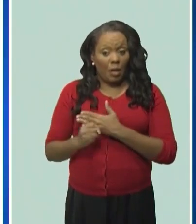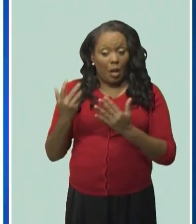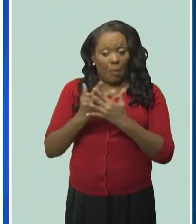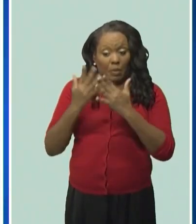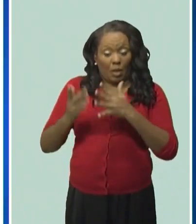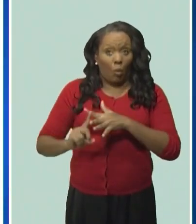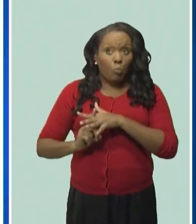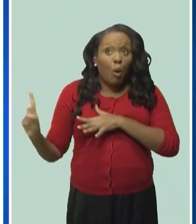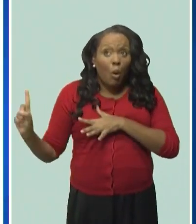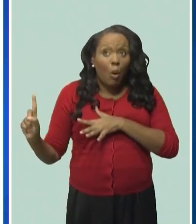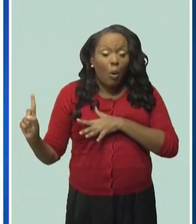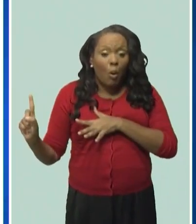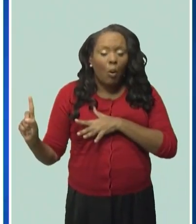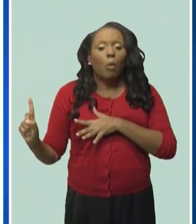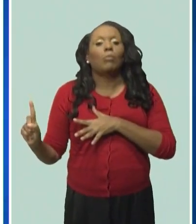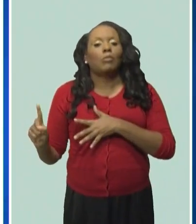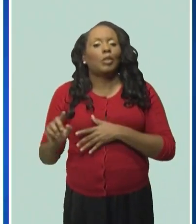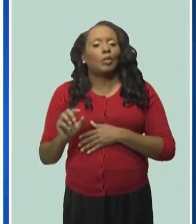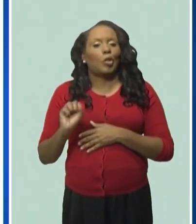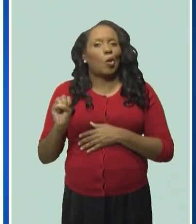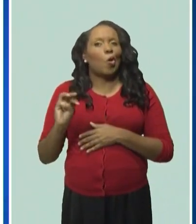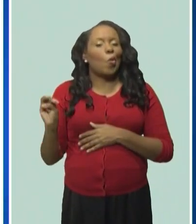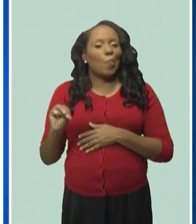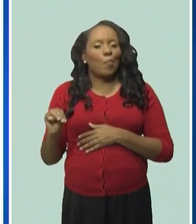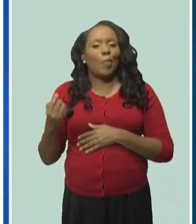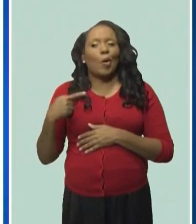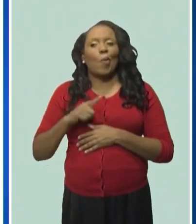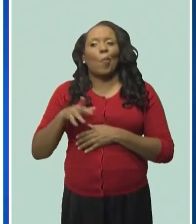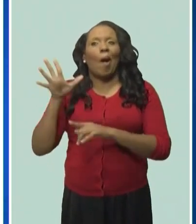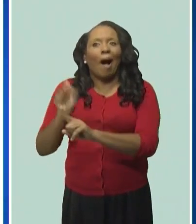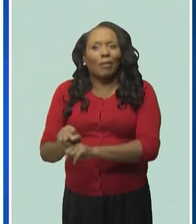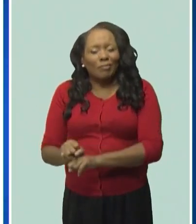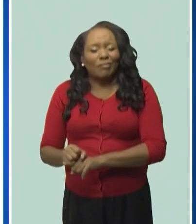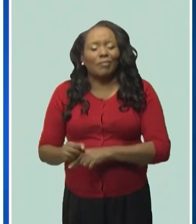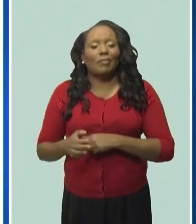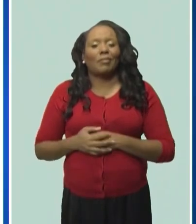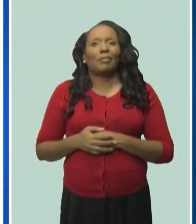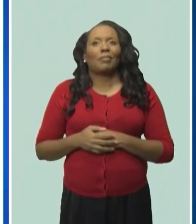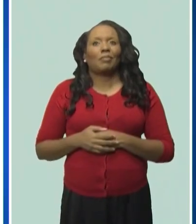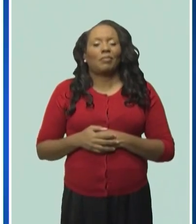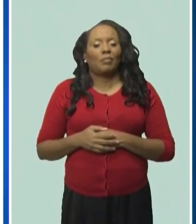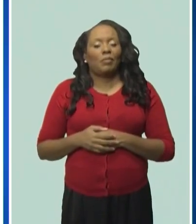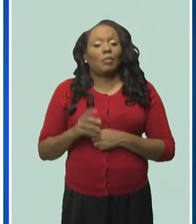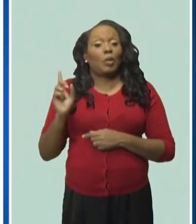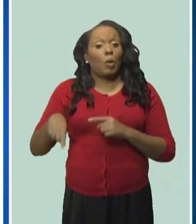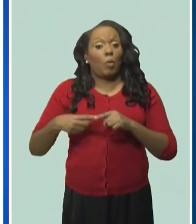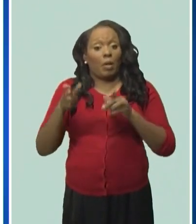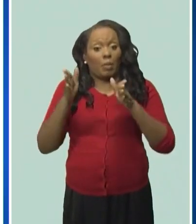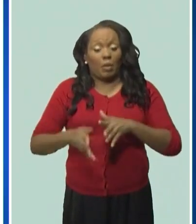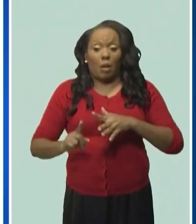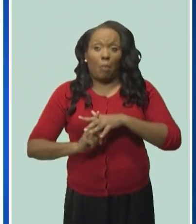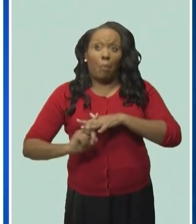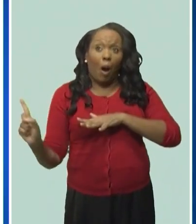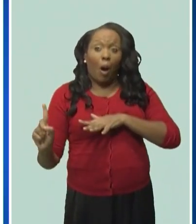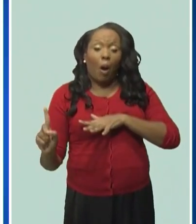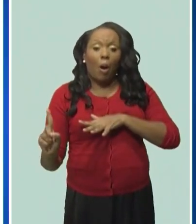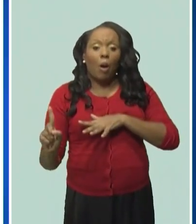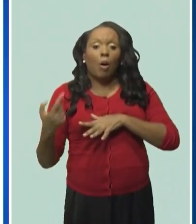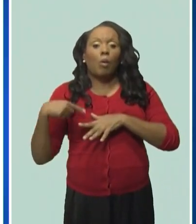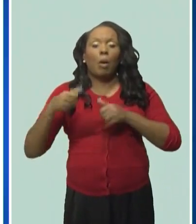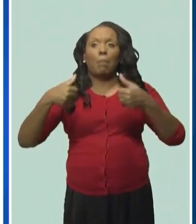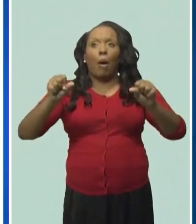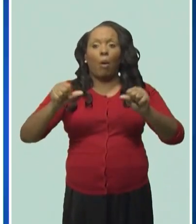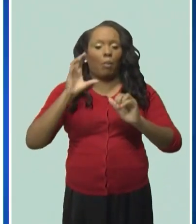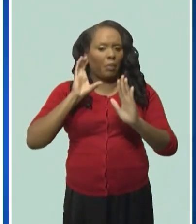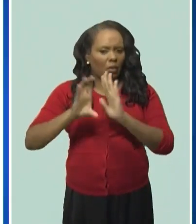the prison break happened, we put out a picture of him and a description of him, and we put it out through all the media channels. But what